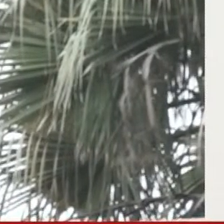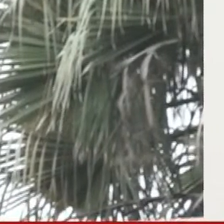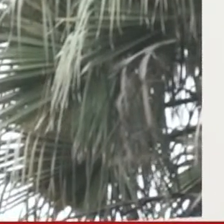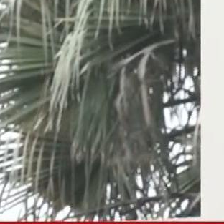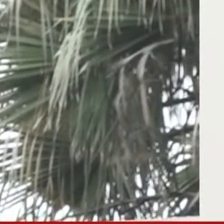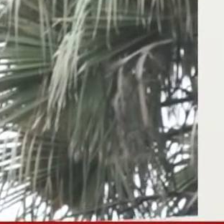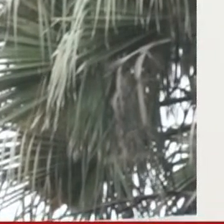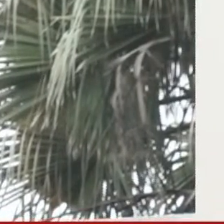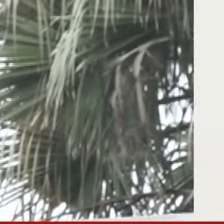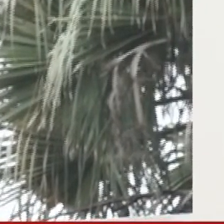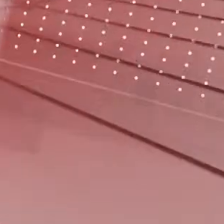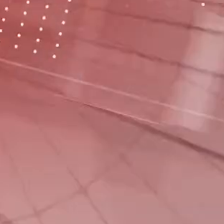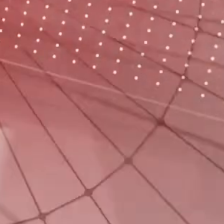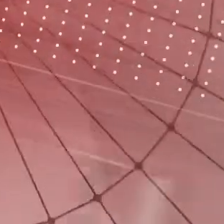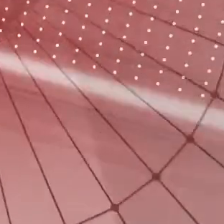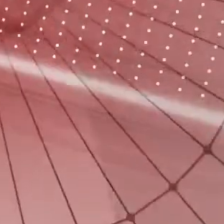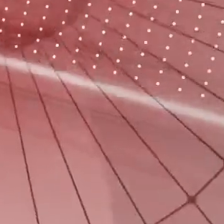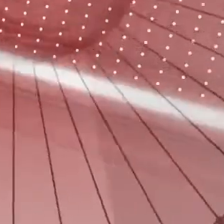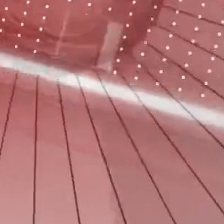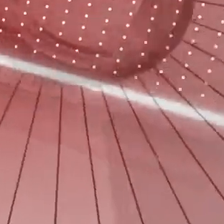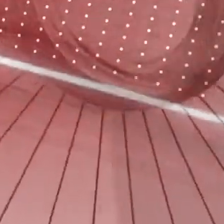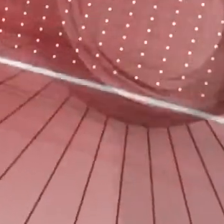target dissenting voices.